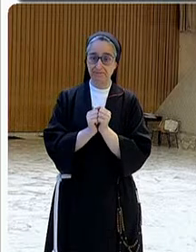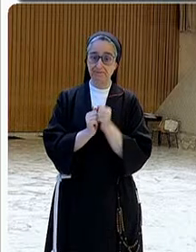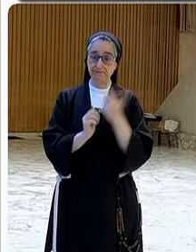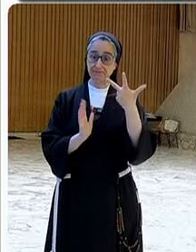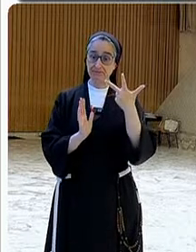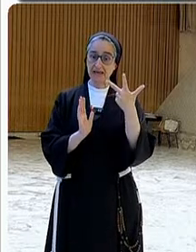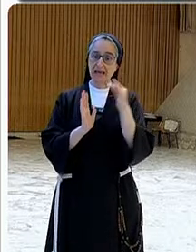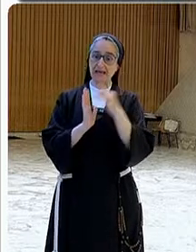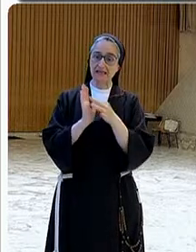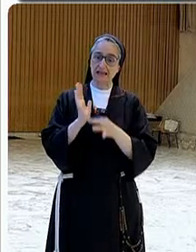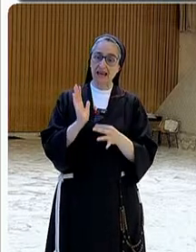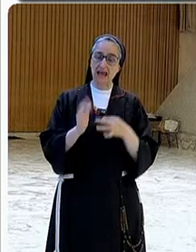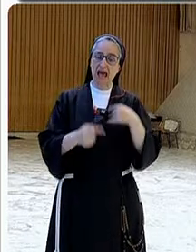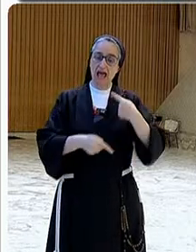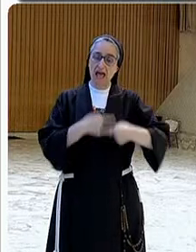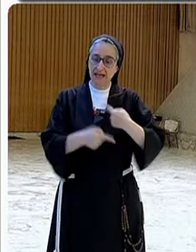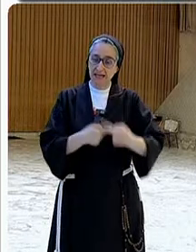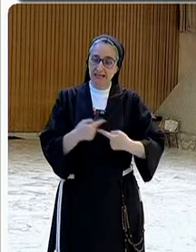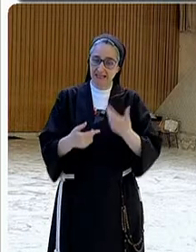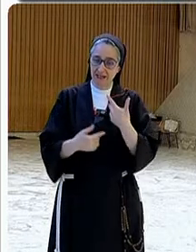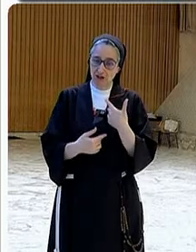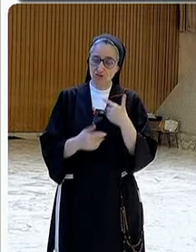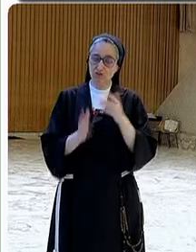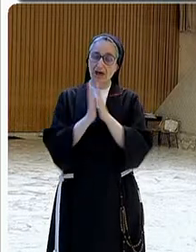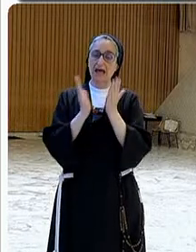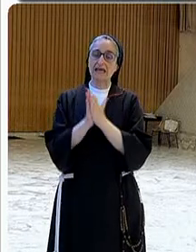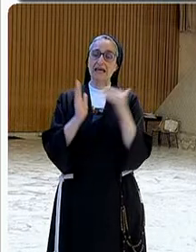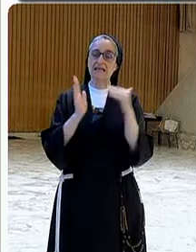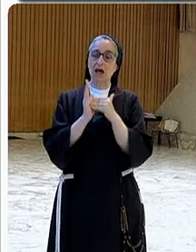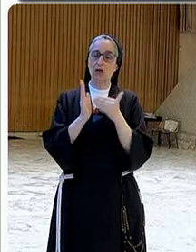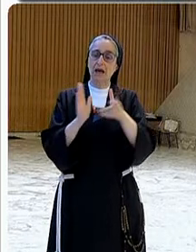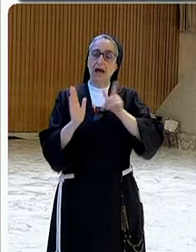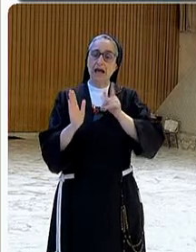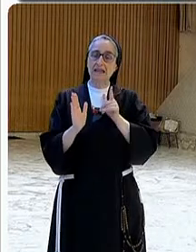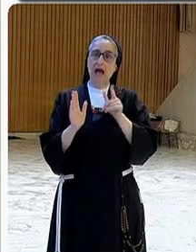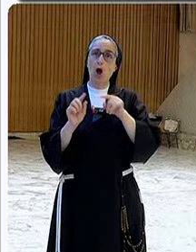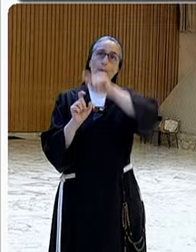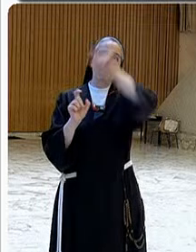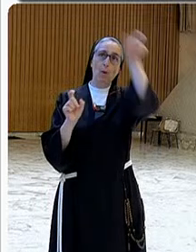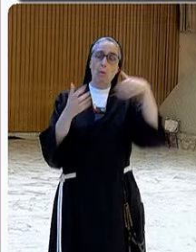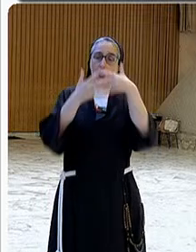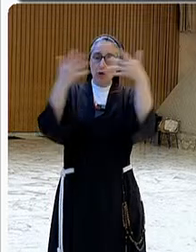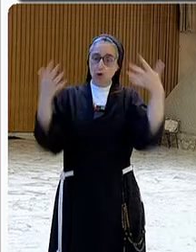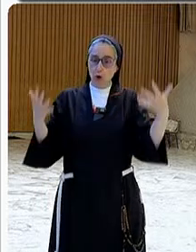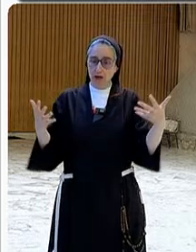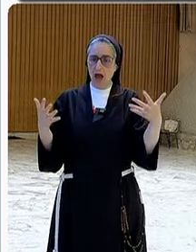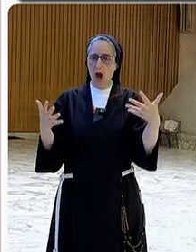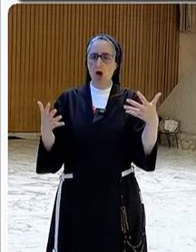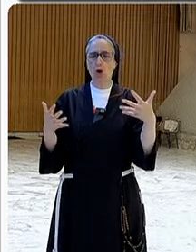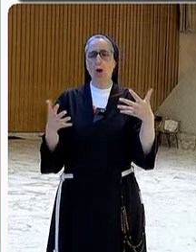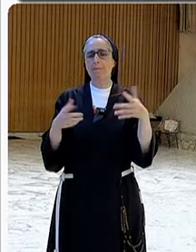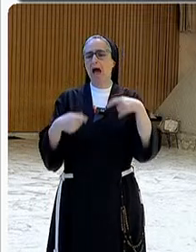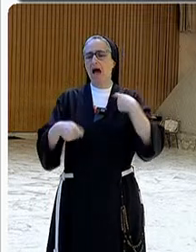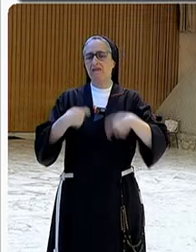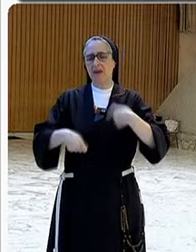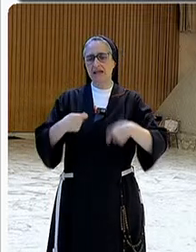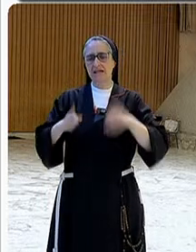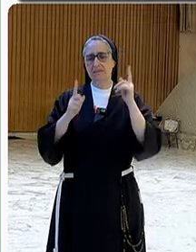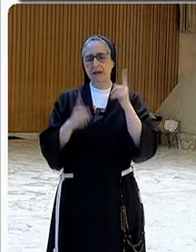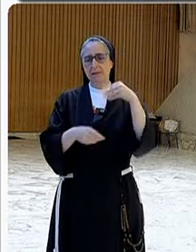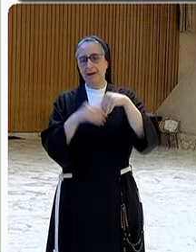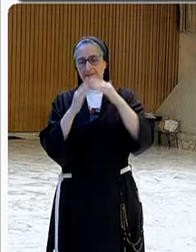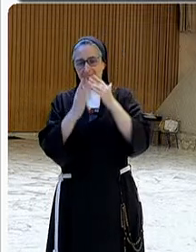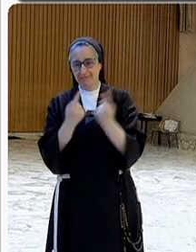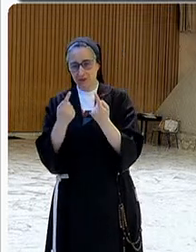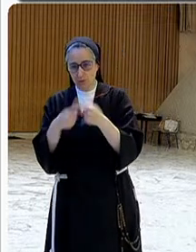Life provide a common but universally adaptable framework by which the church can evangelize families